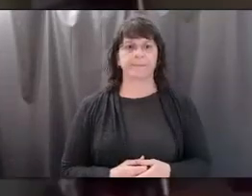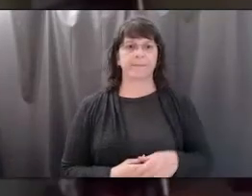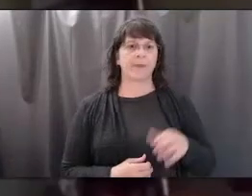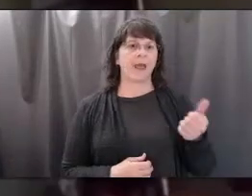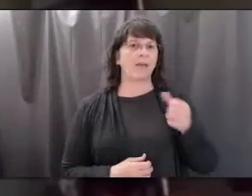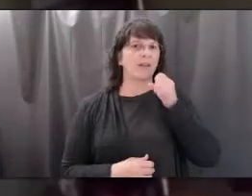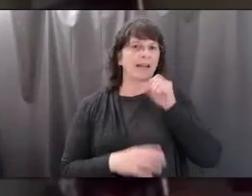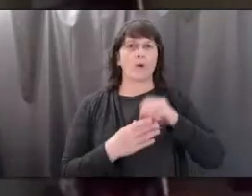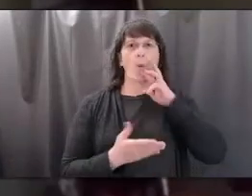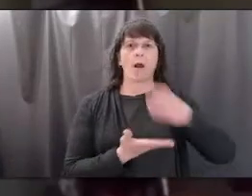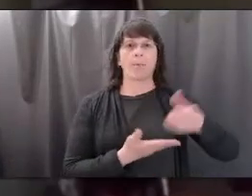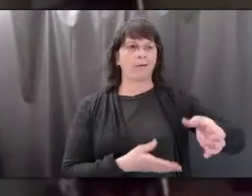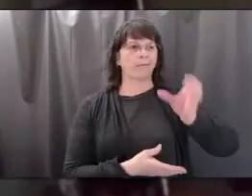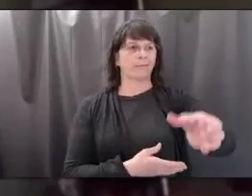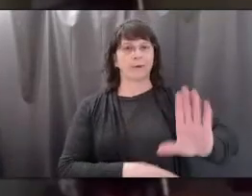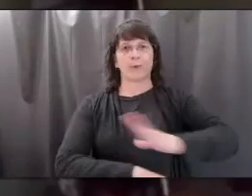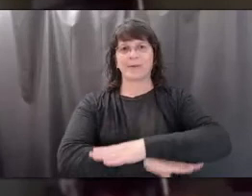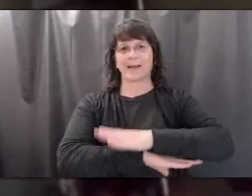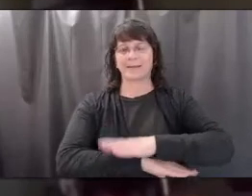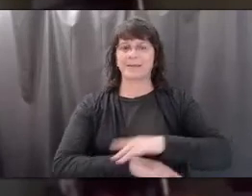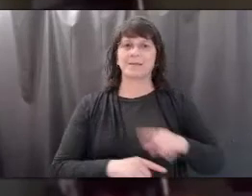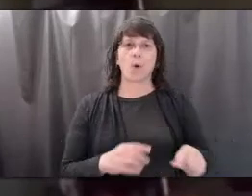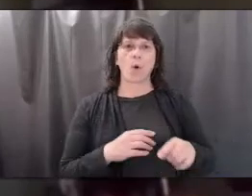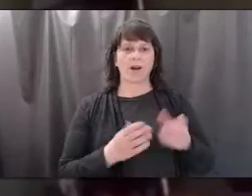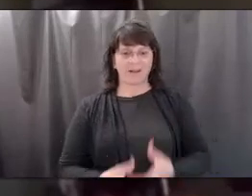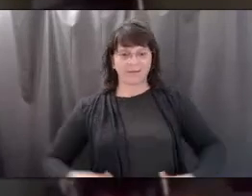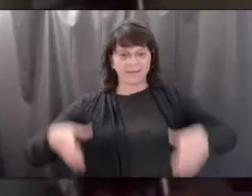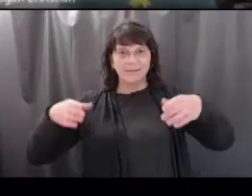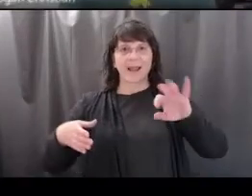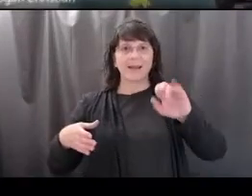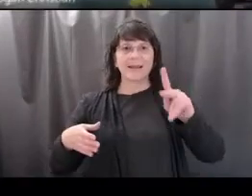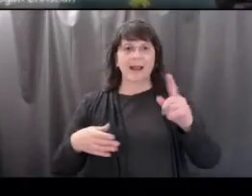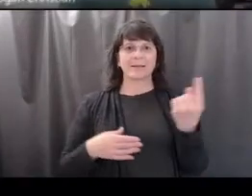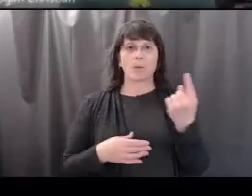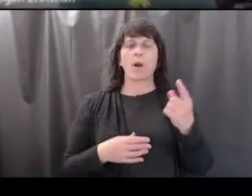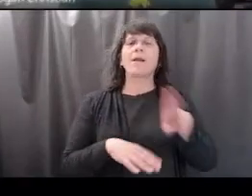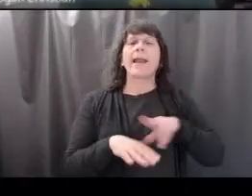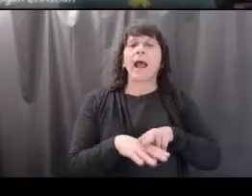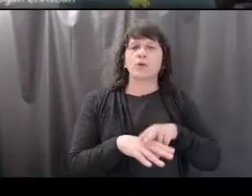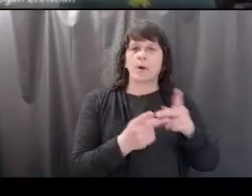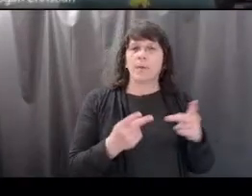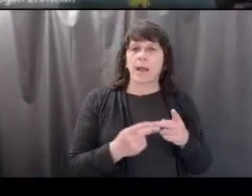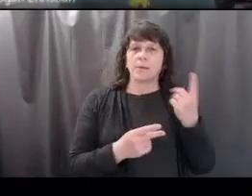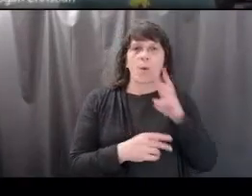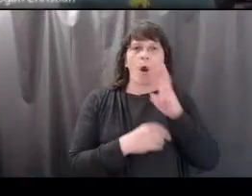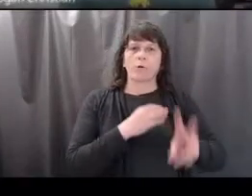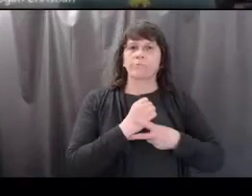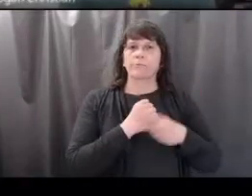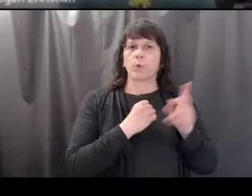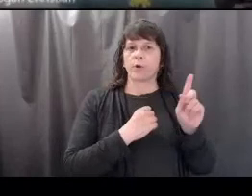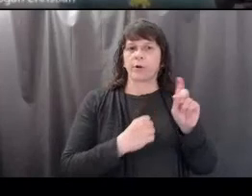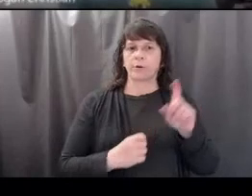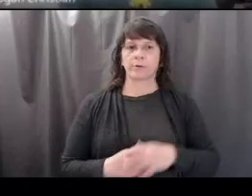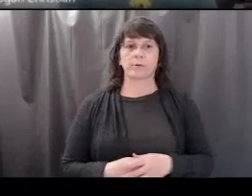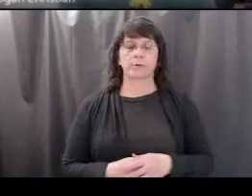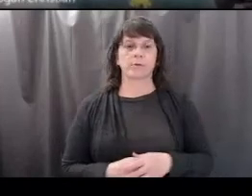just in a water bottle sitting on your desk or in a tank somewhere, what are some natural places water is stored in? So